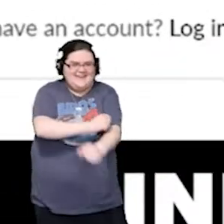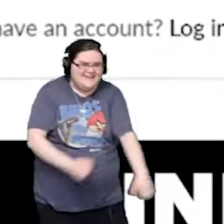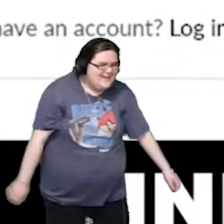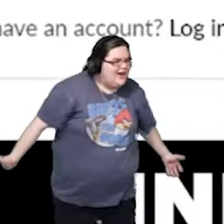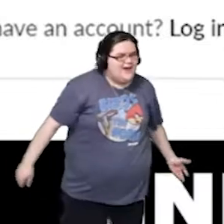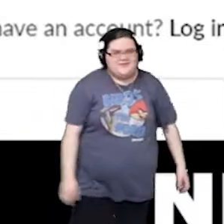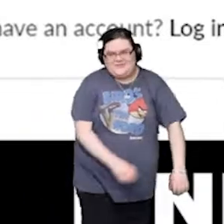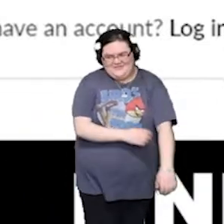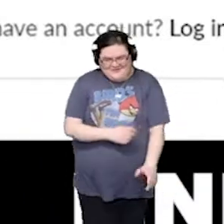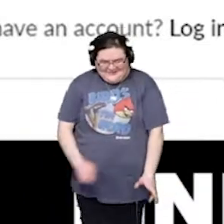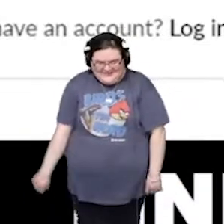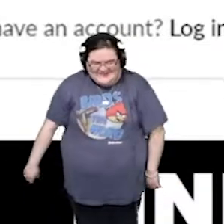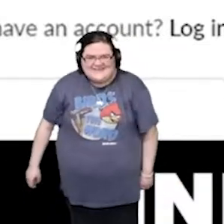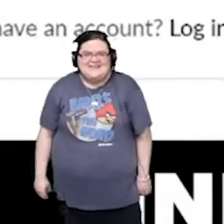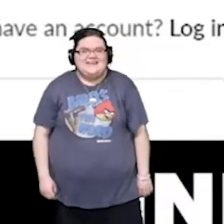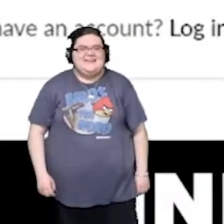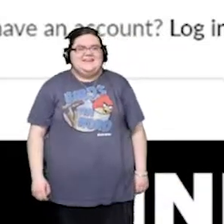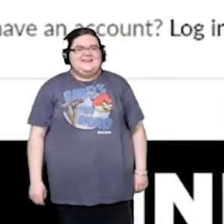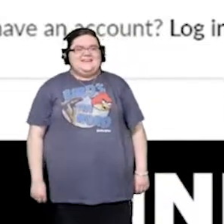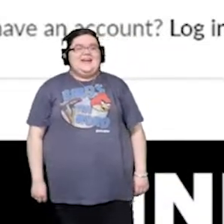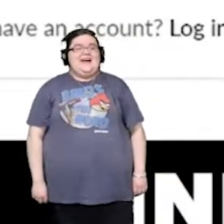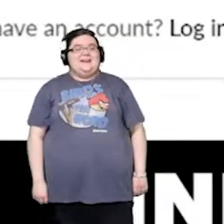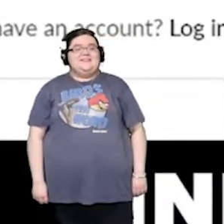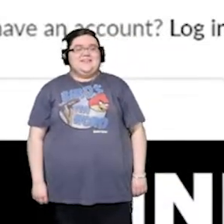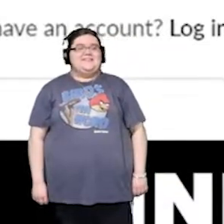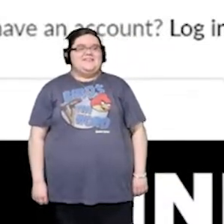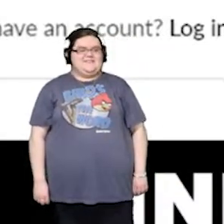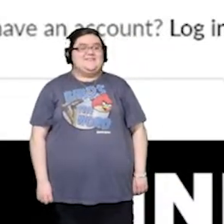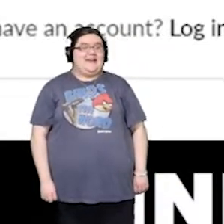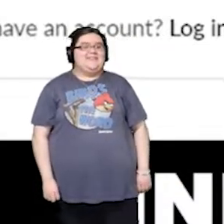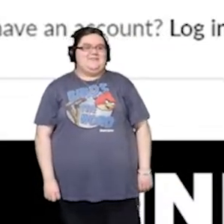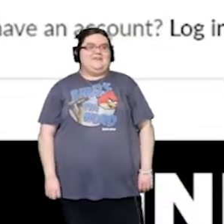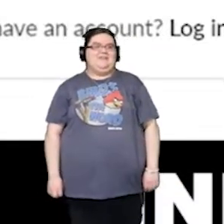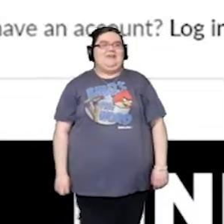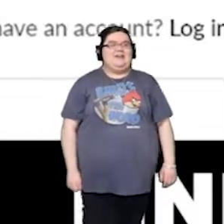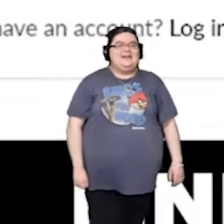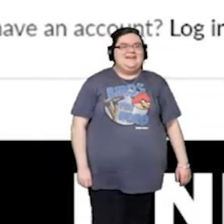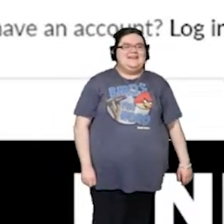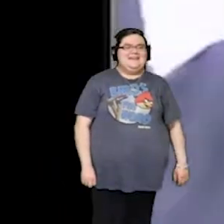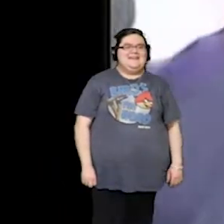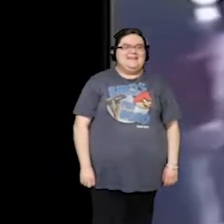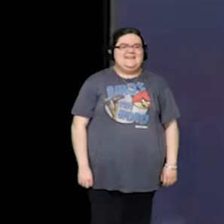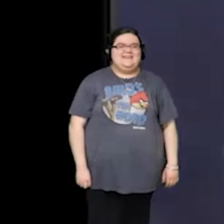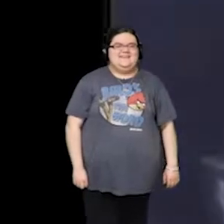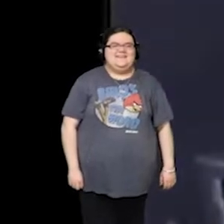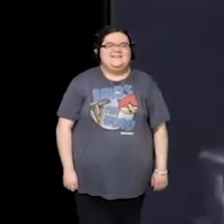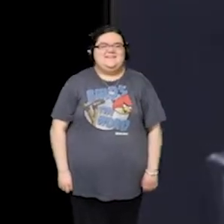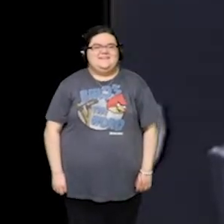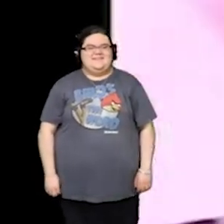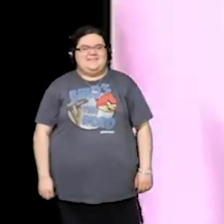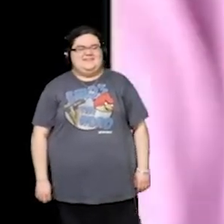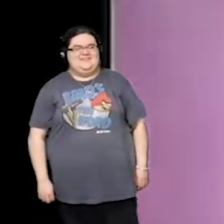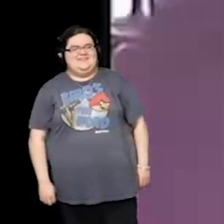at checkout. Honestly, these guys are saving my life right now. So please do check out the link in the description.